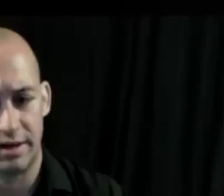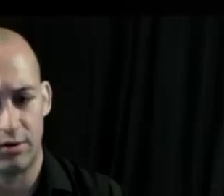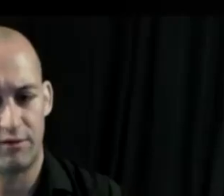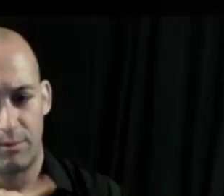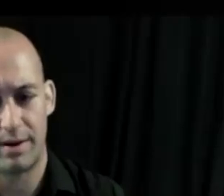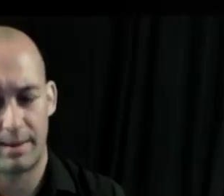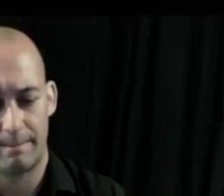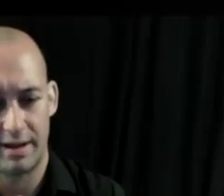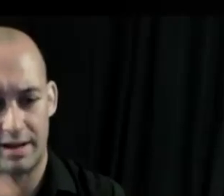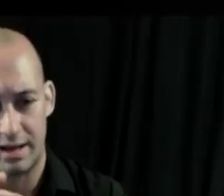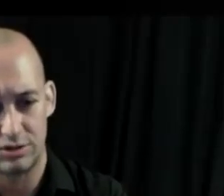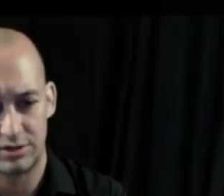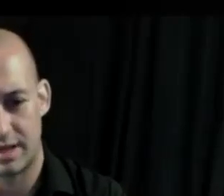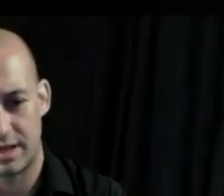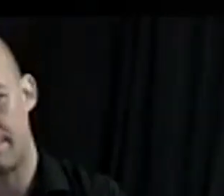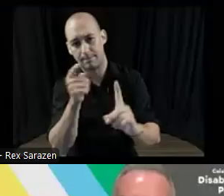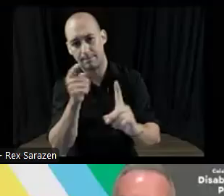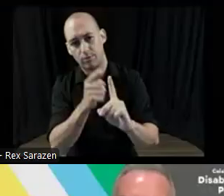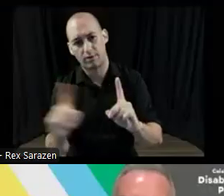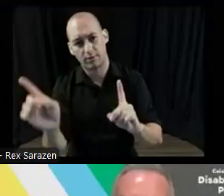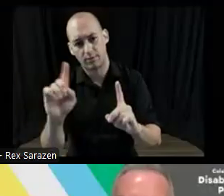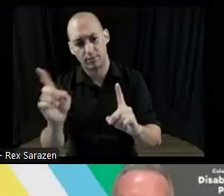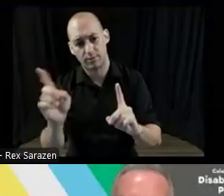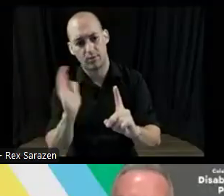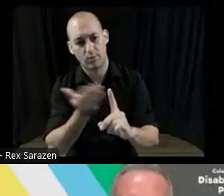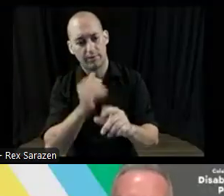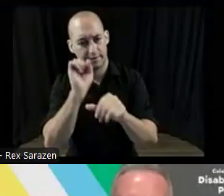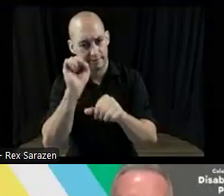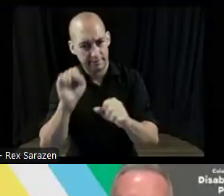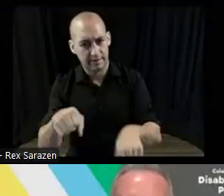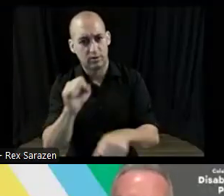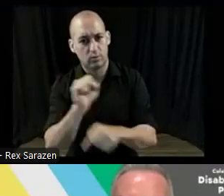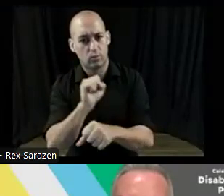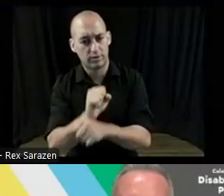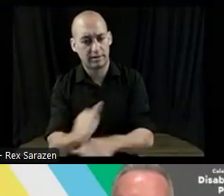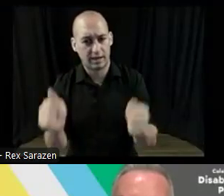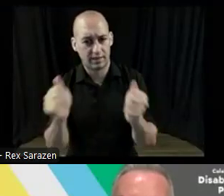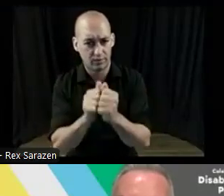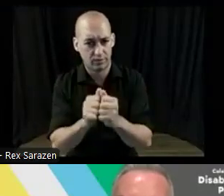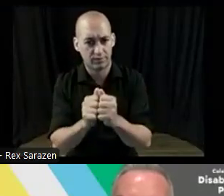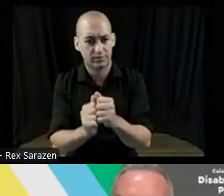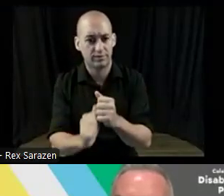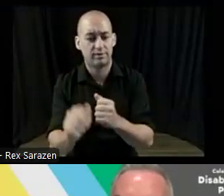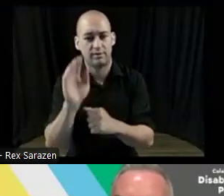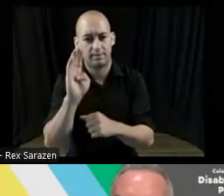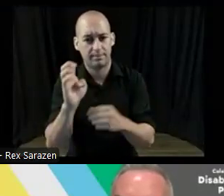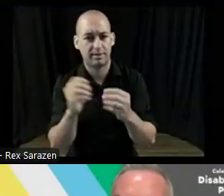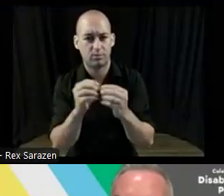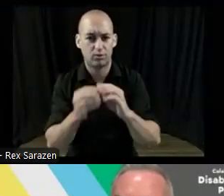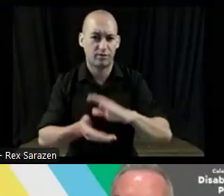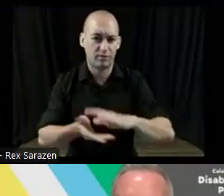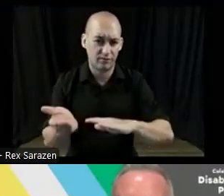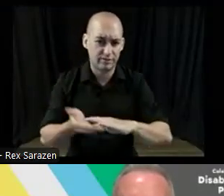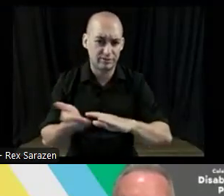connections and point out where we can be working together to, be more efficient and share